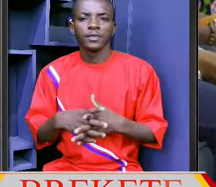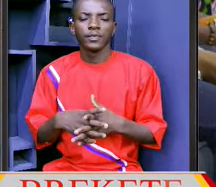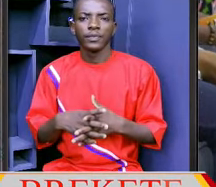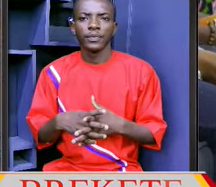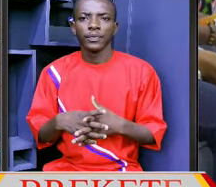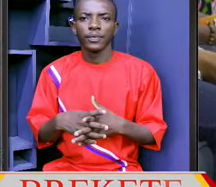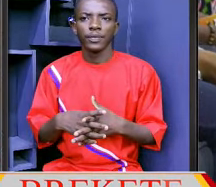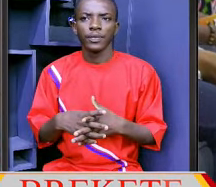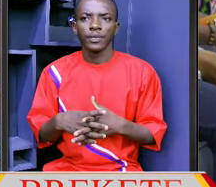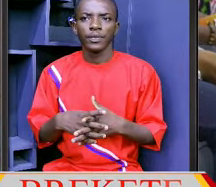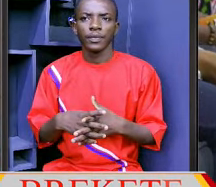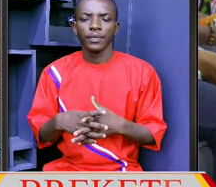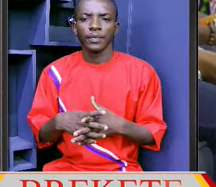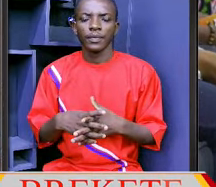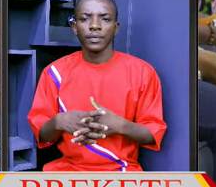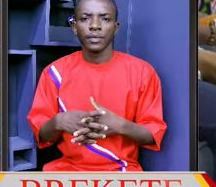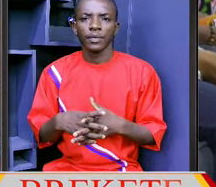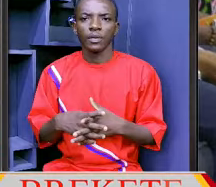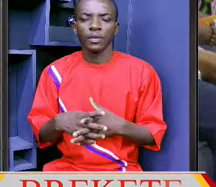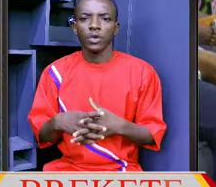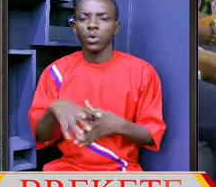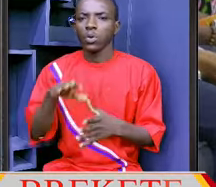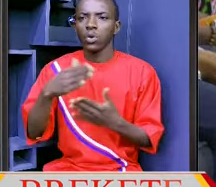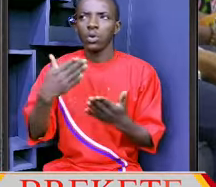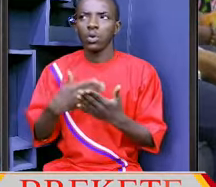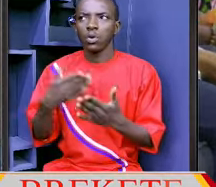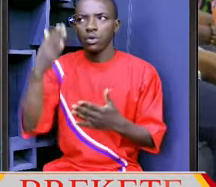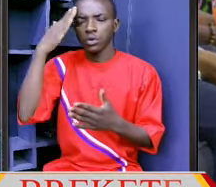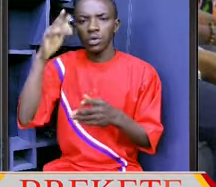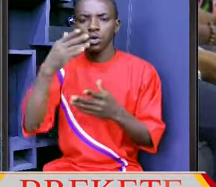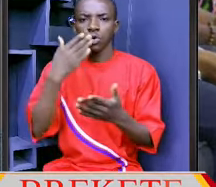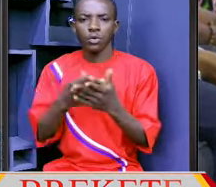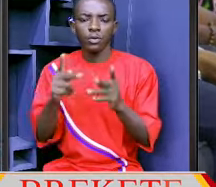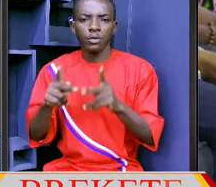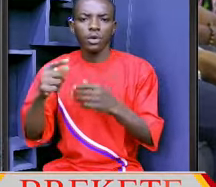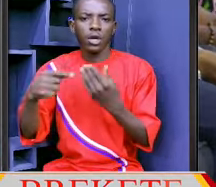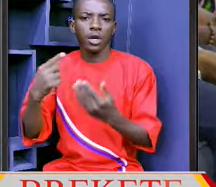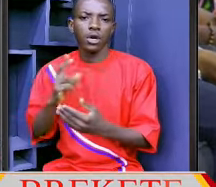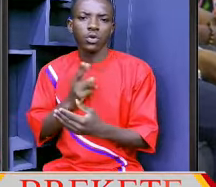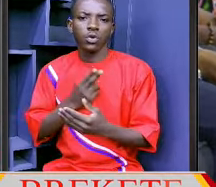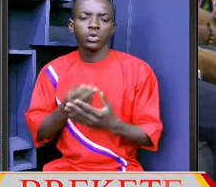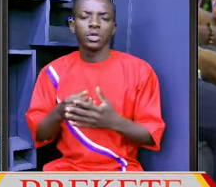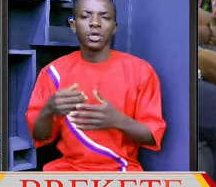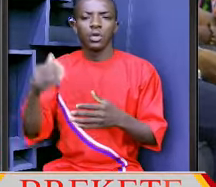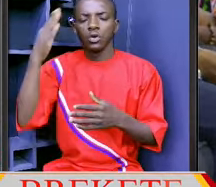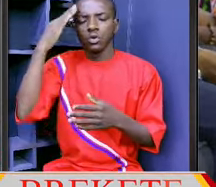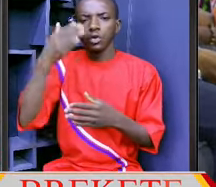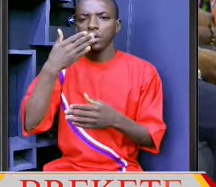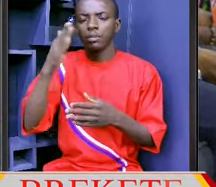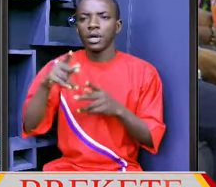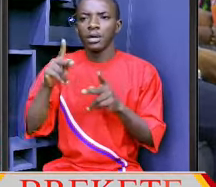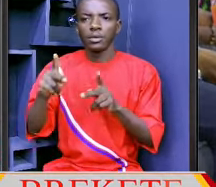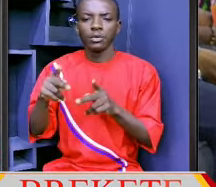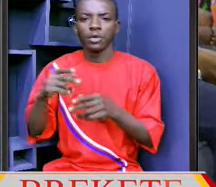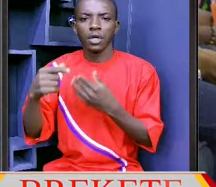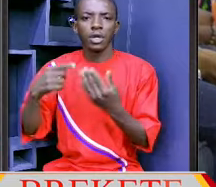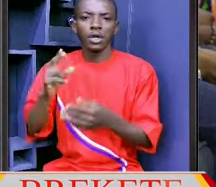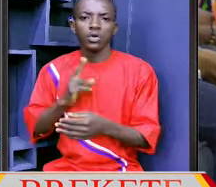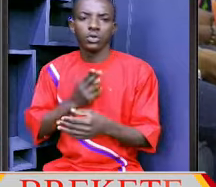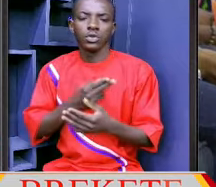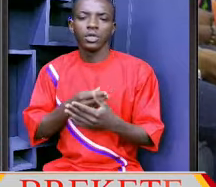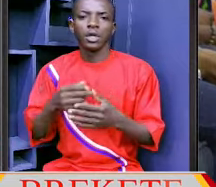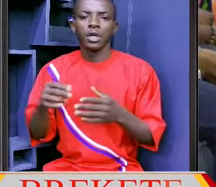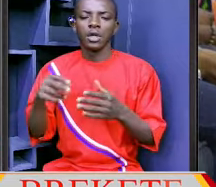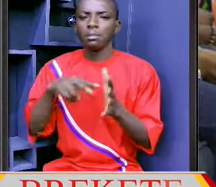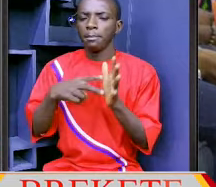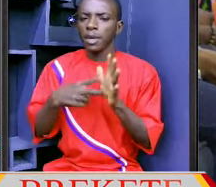Are we together? Yes, sir. We all know the good people around us, and we know the bad people around us.